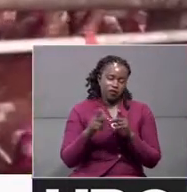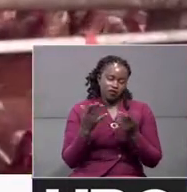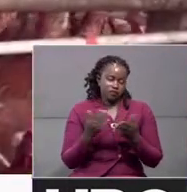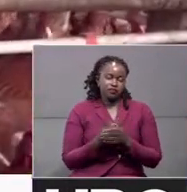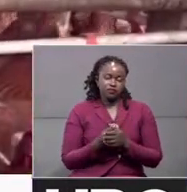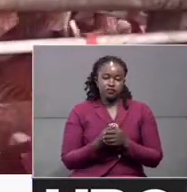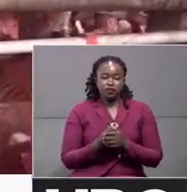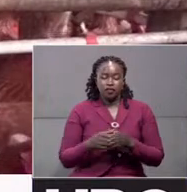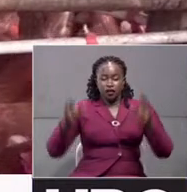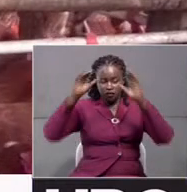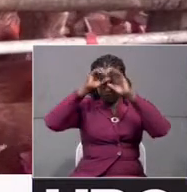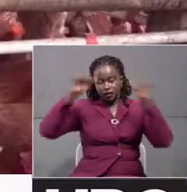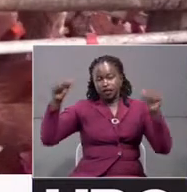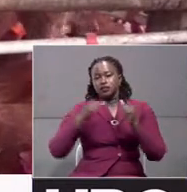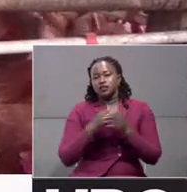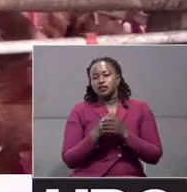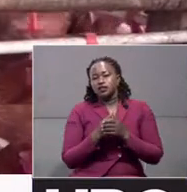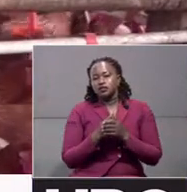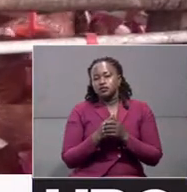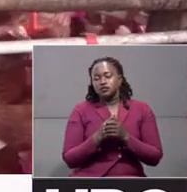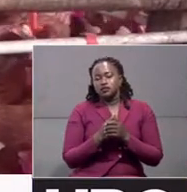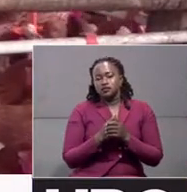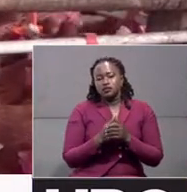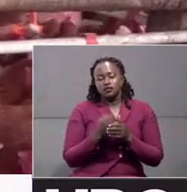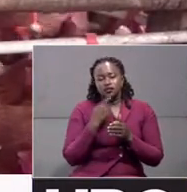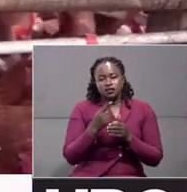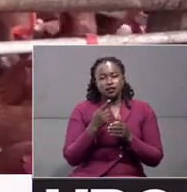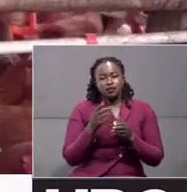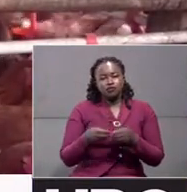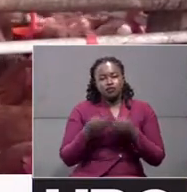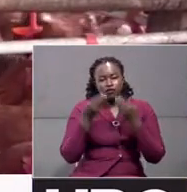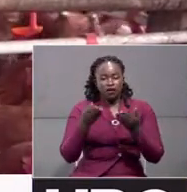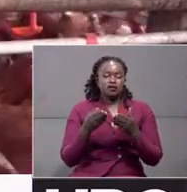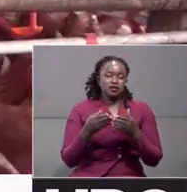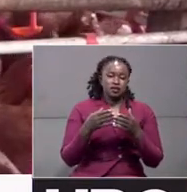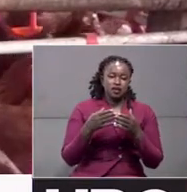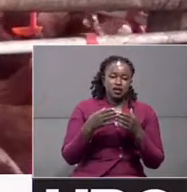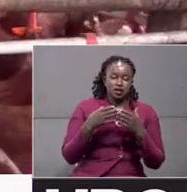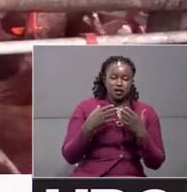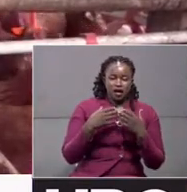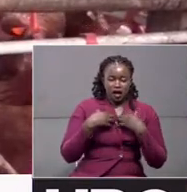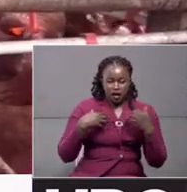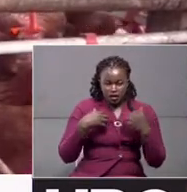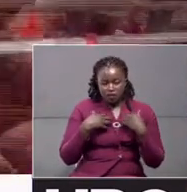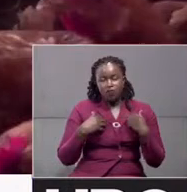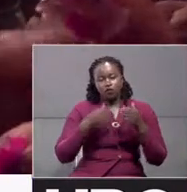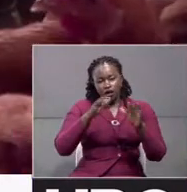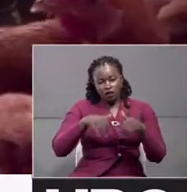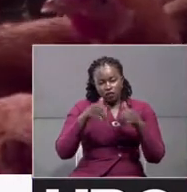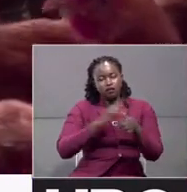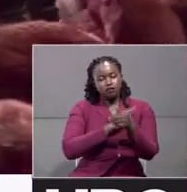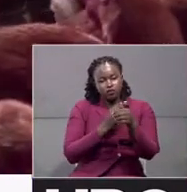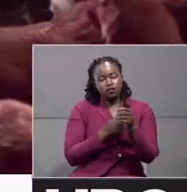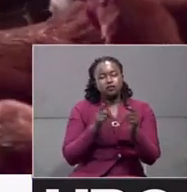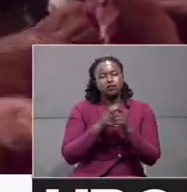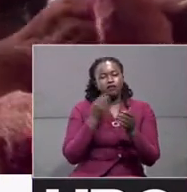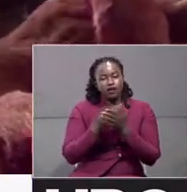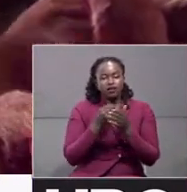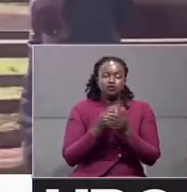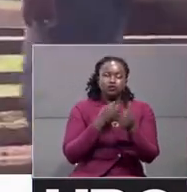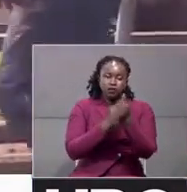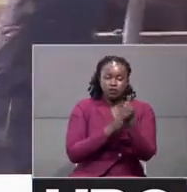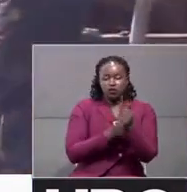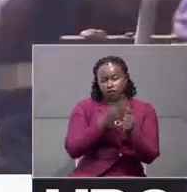The president rolled out initiatives such as providing livestock, agriculture resources, and financial support in villages